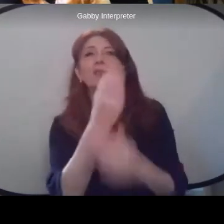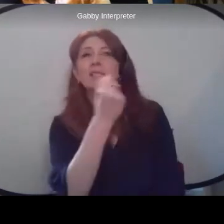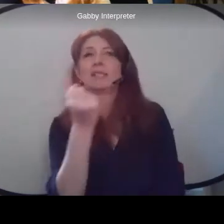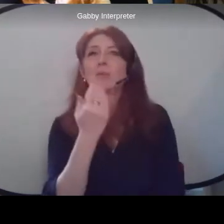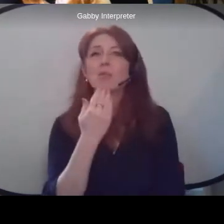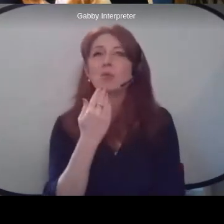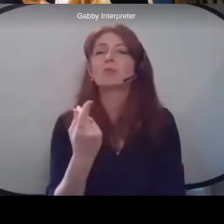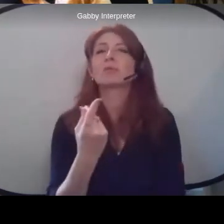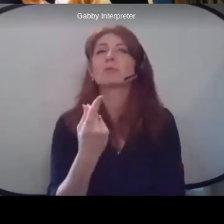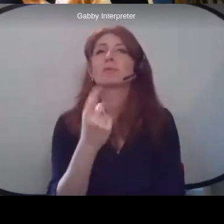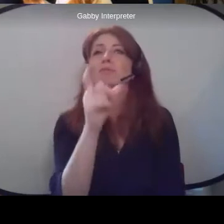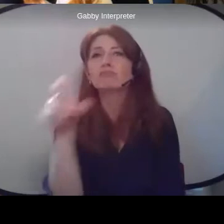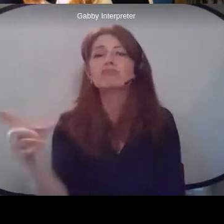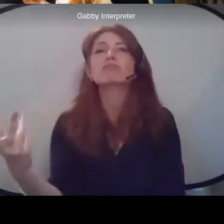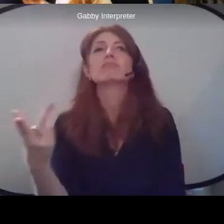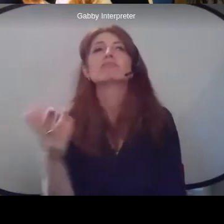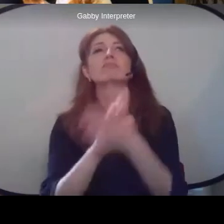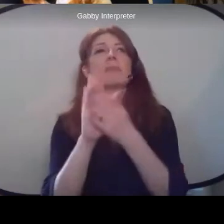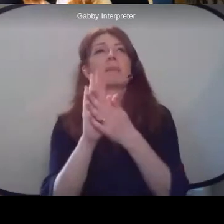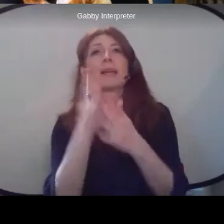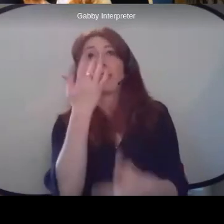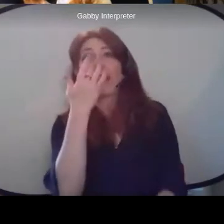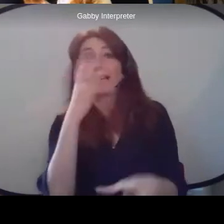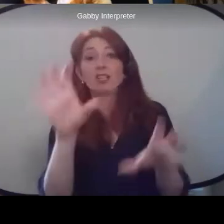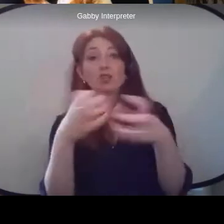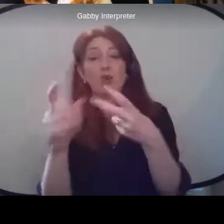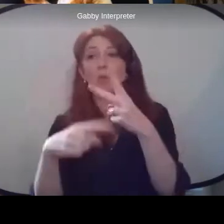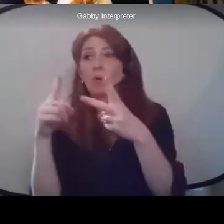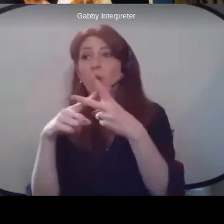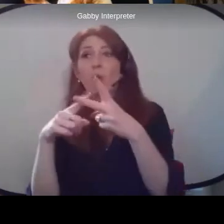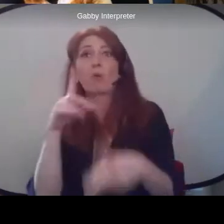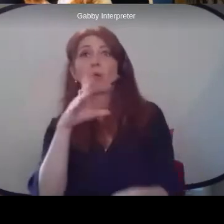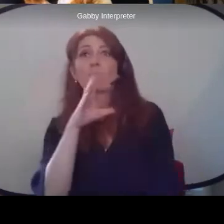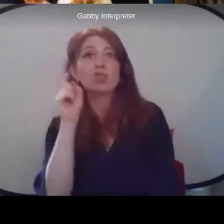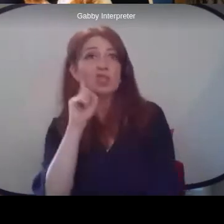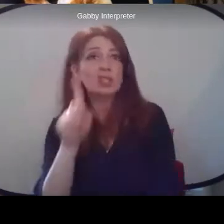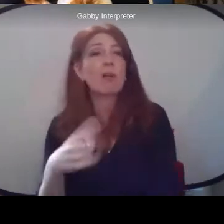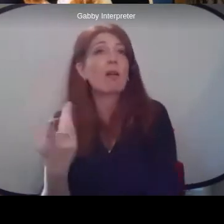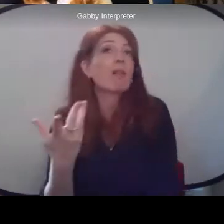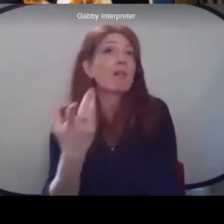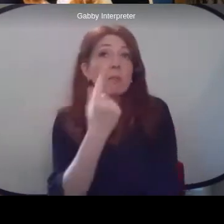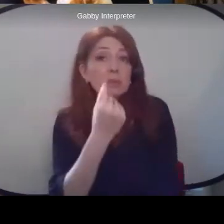that piece of technology because of the age or demographic or gender and so on. So yeah, if there was something